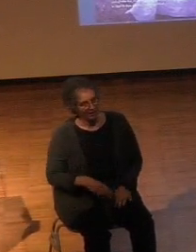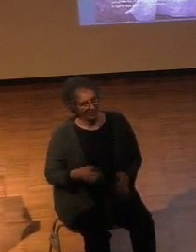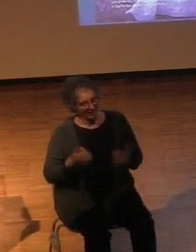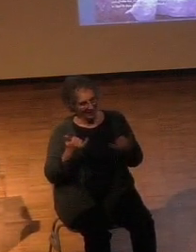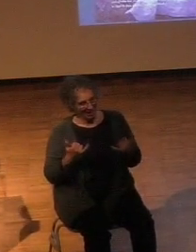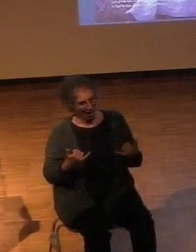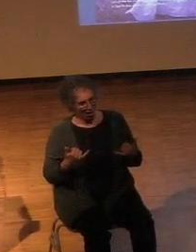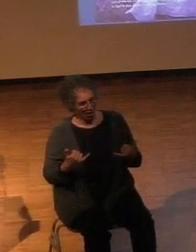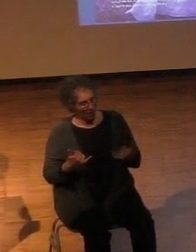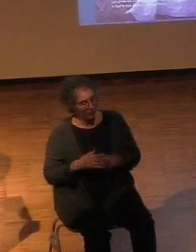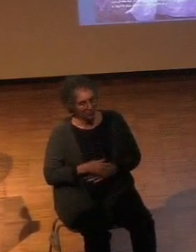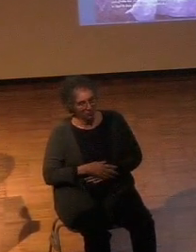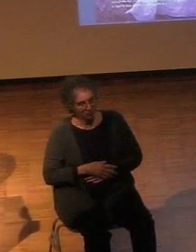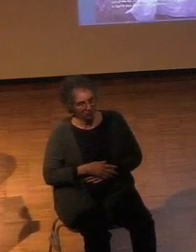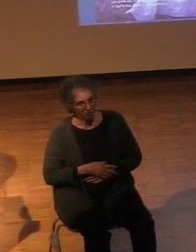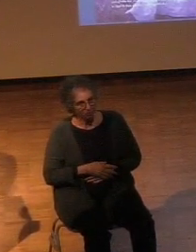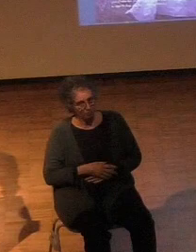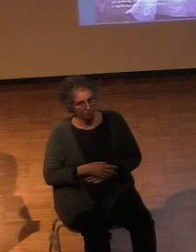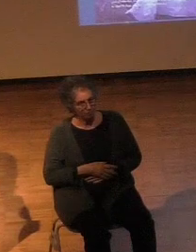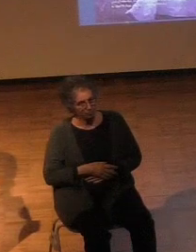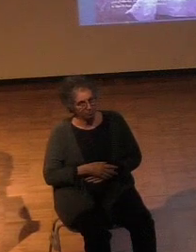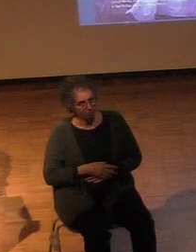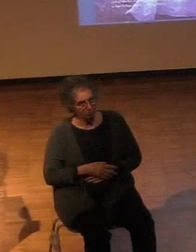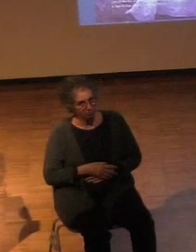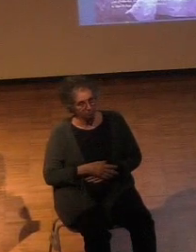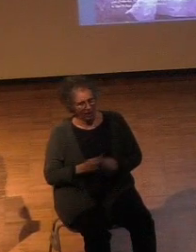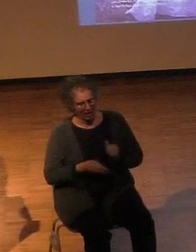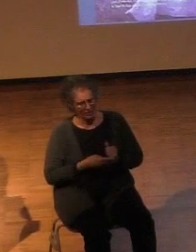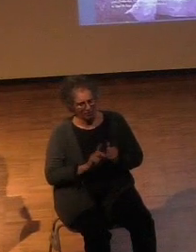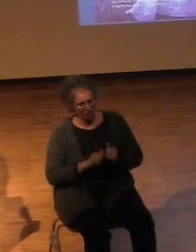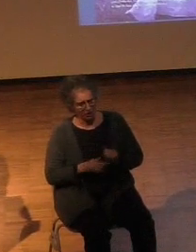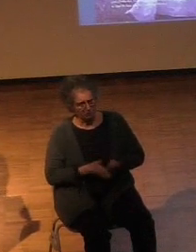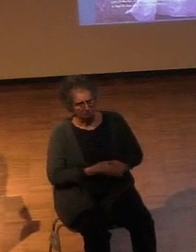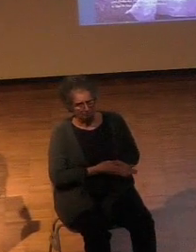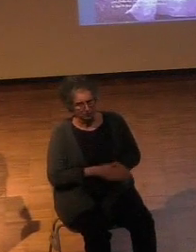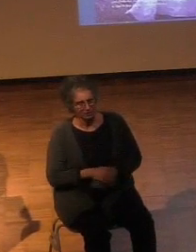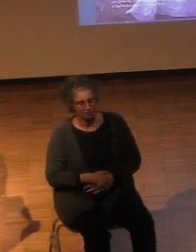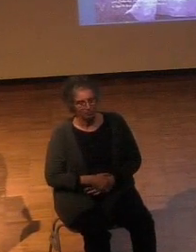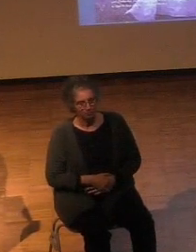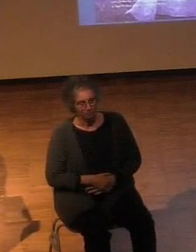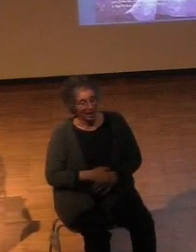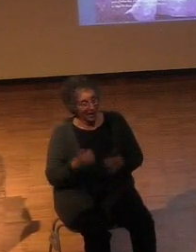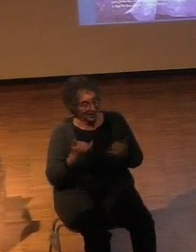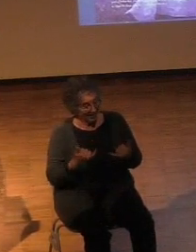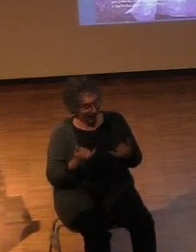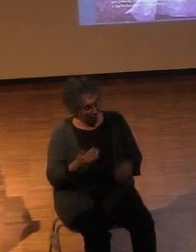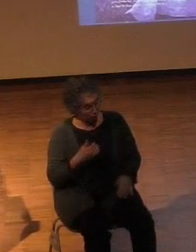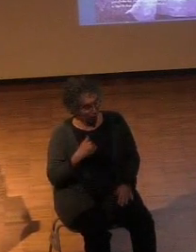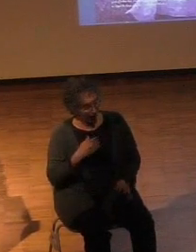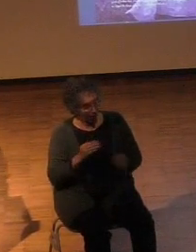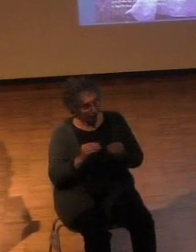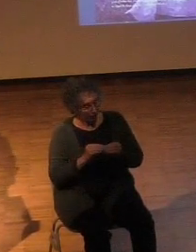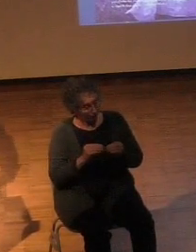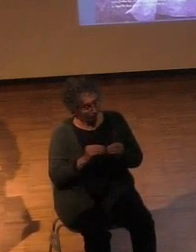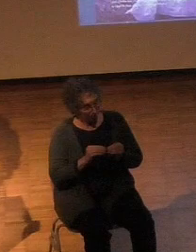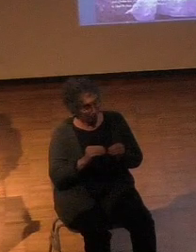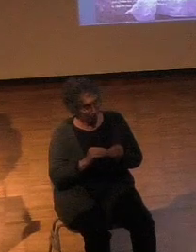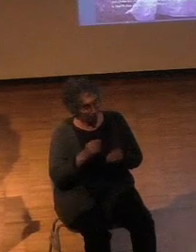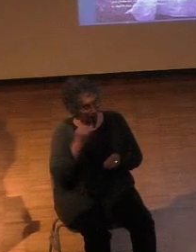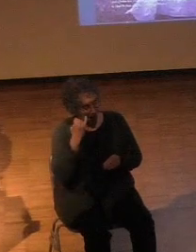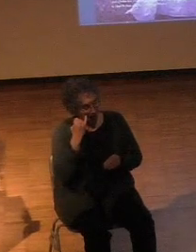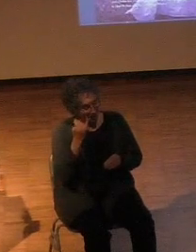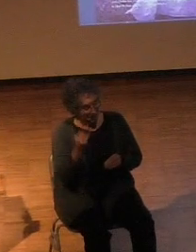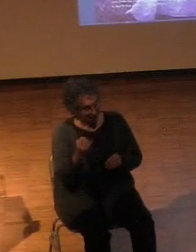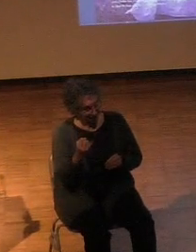that actually, no, I'll save that for later. So now that you have a little bit more context and